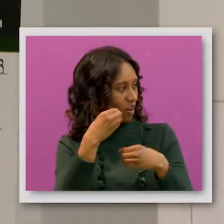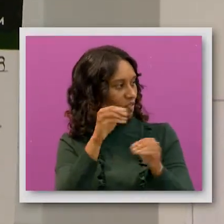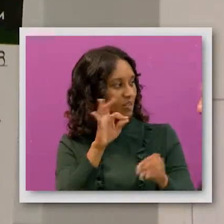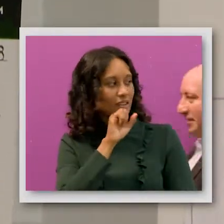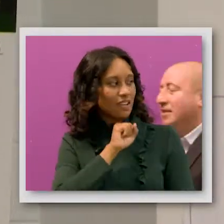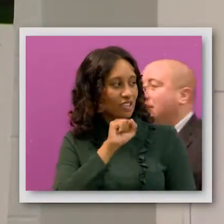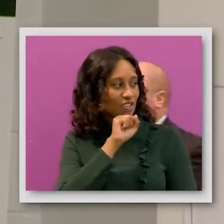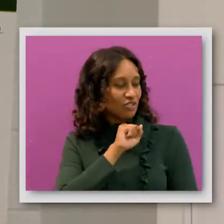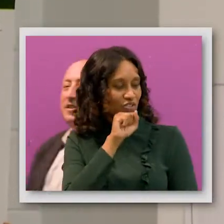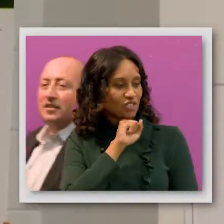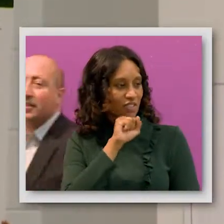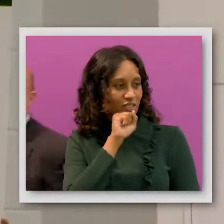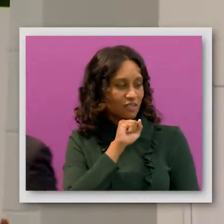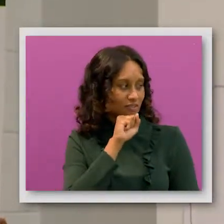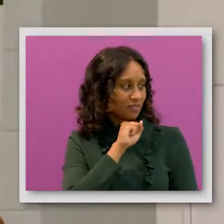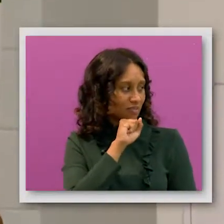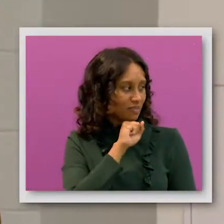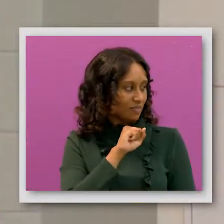Aging